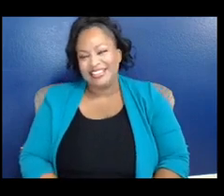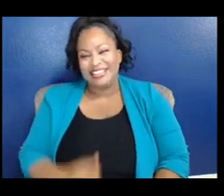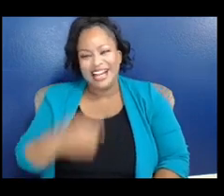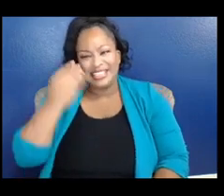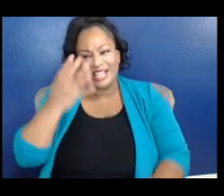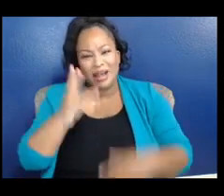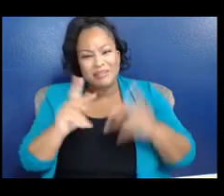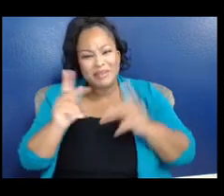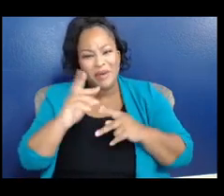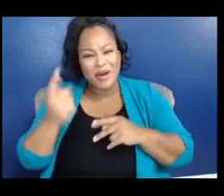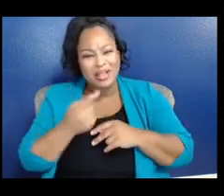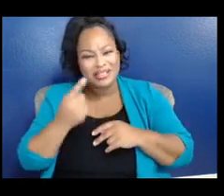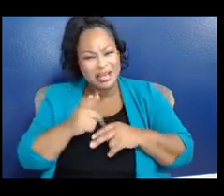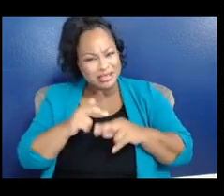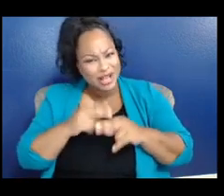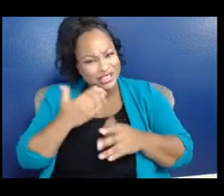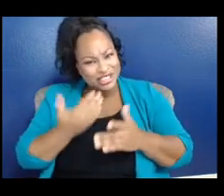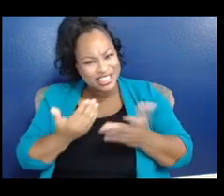all the time. Yeah.